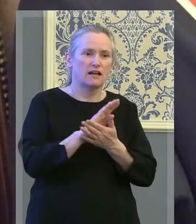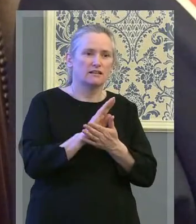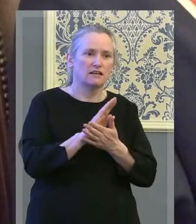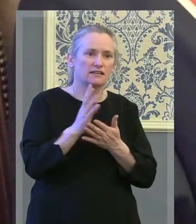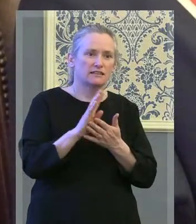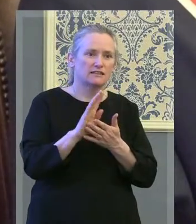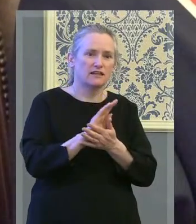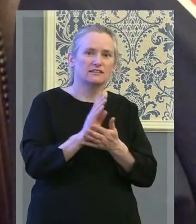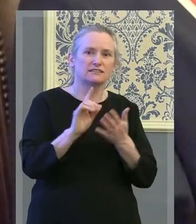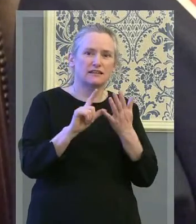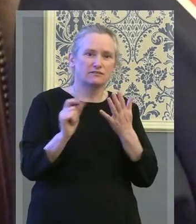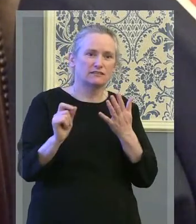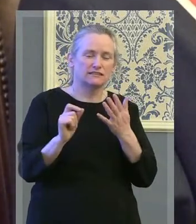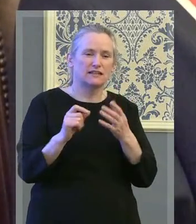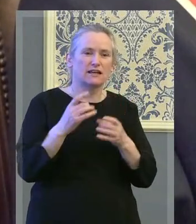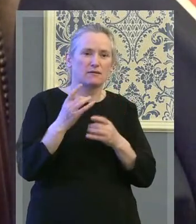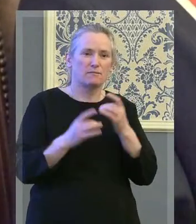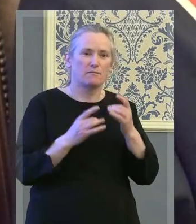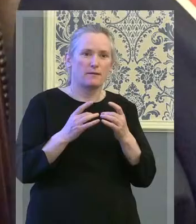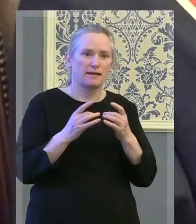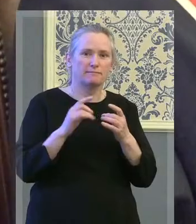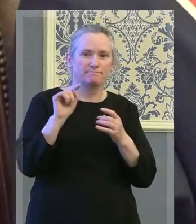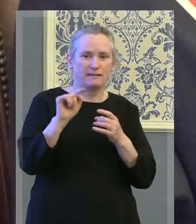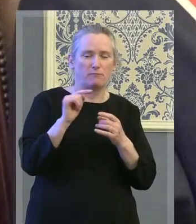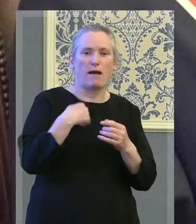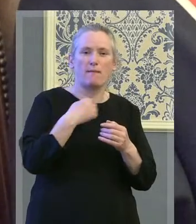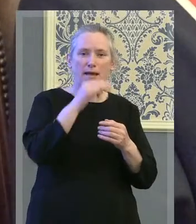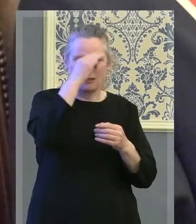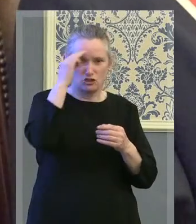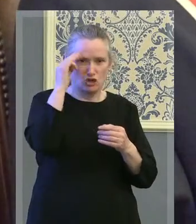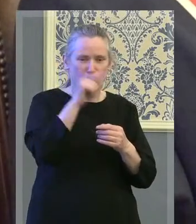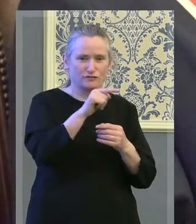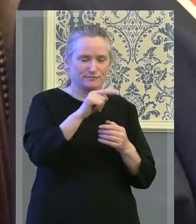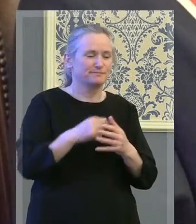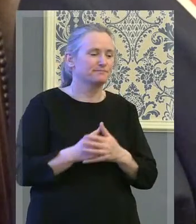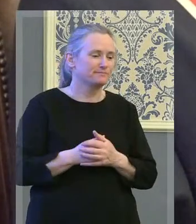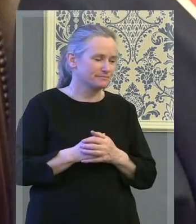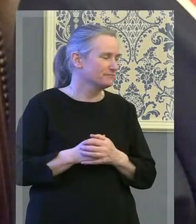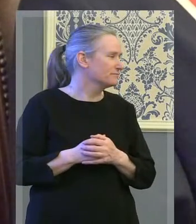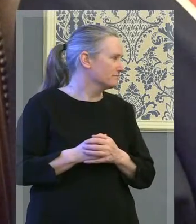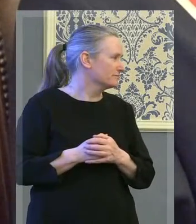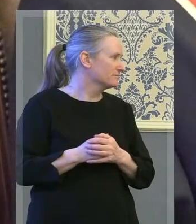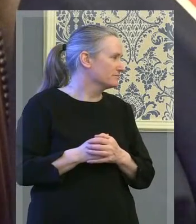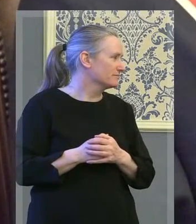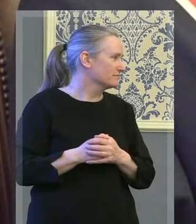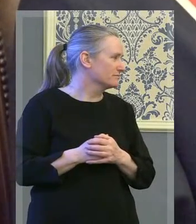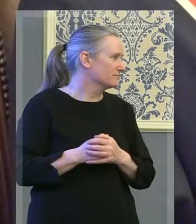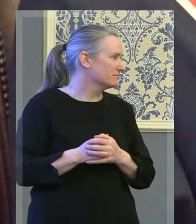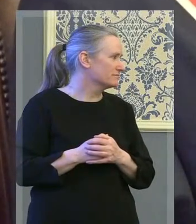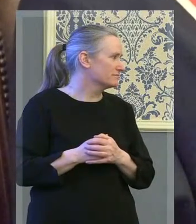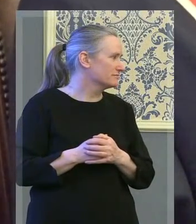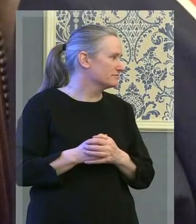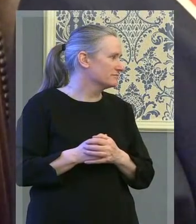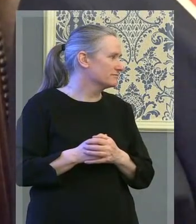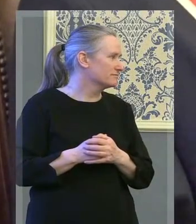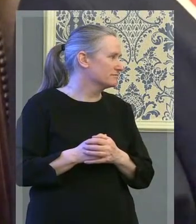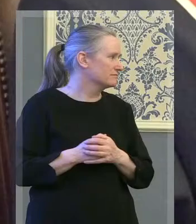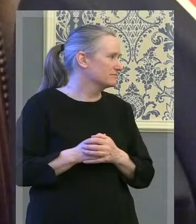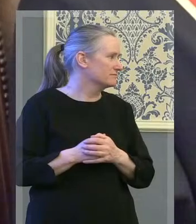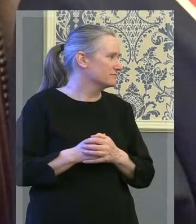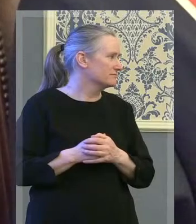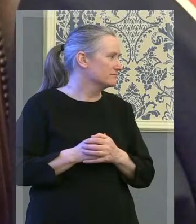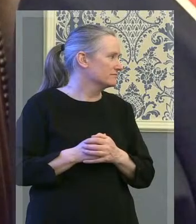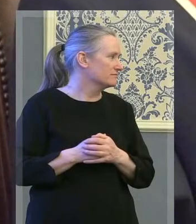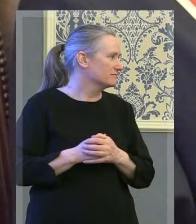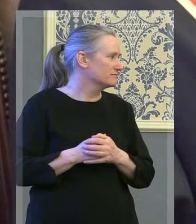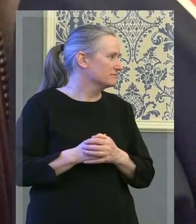he first managed me, which would have meant an interest in my publishing, just a small interest, not a financial thing at that